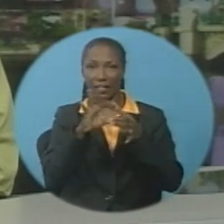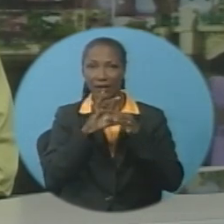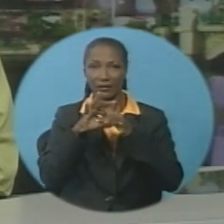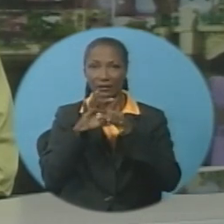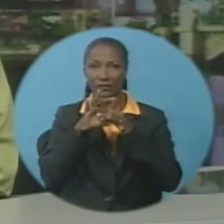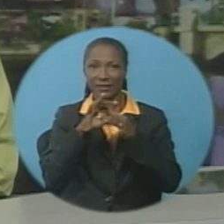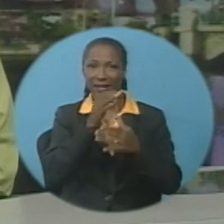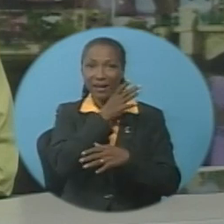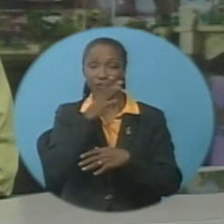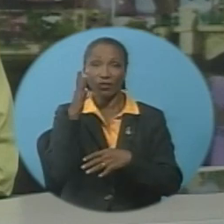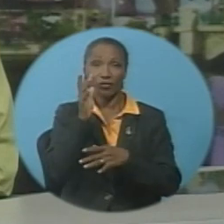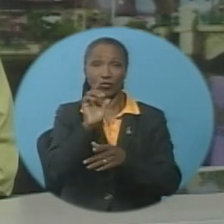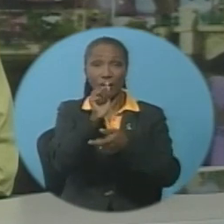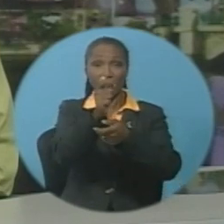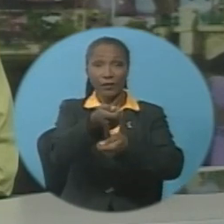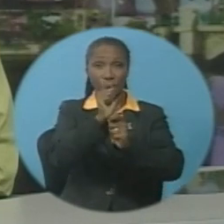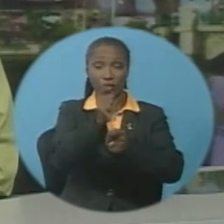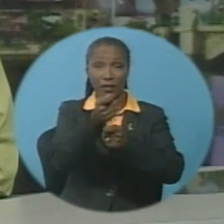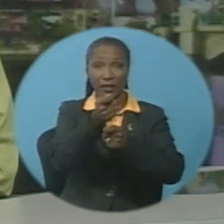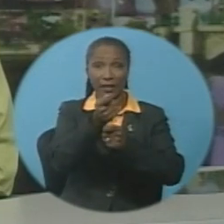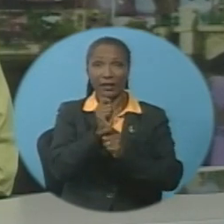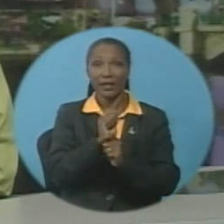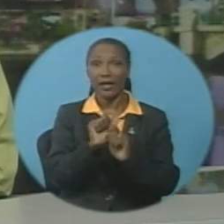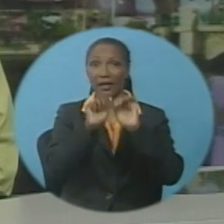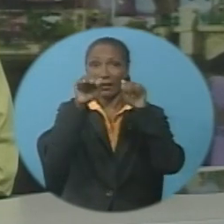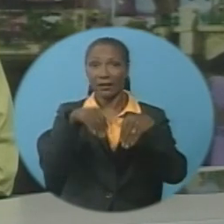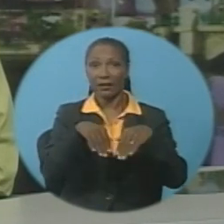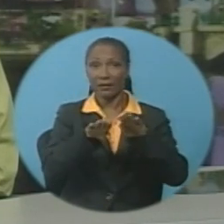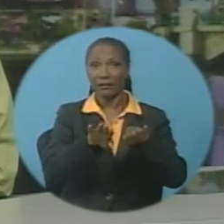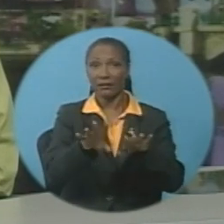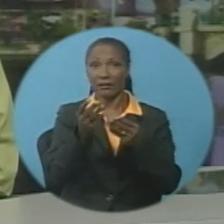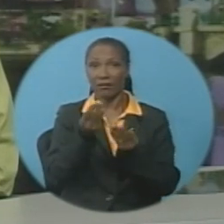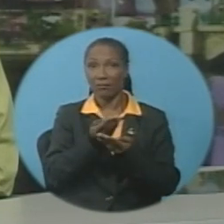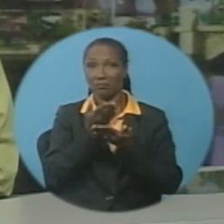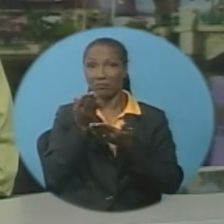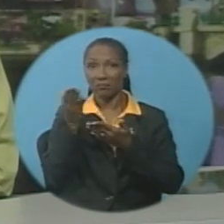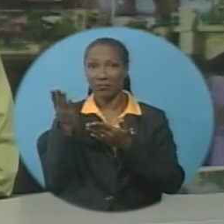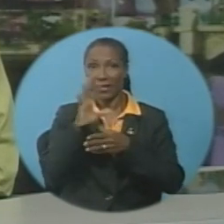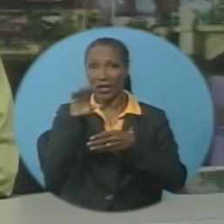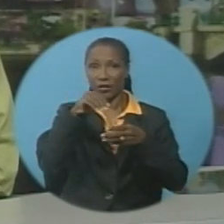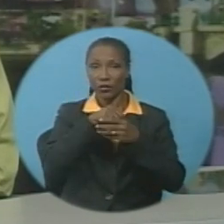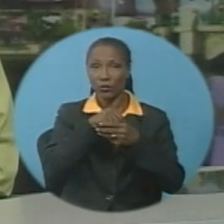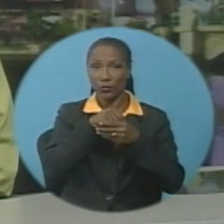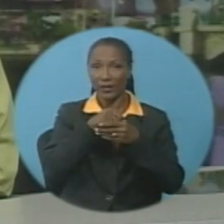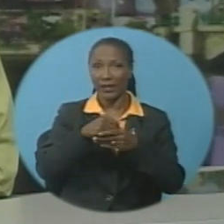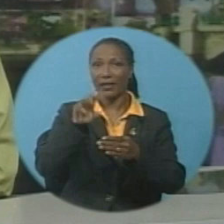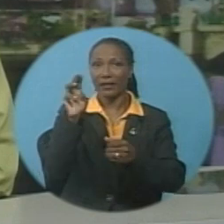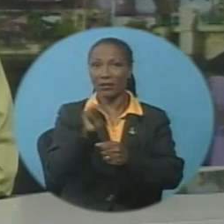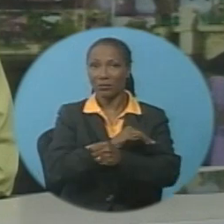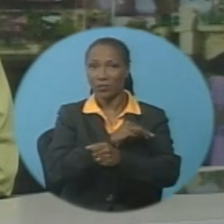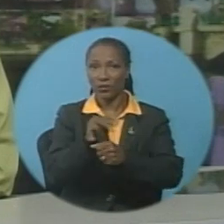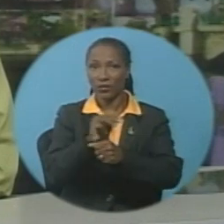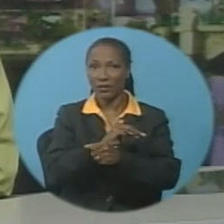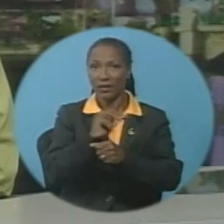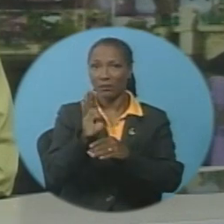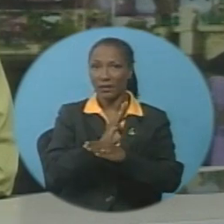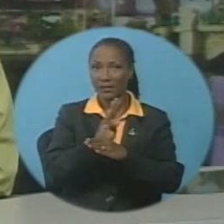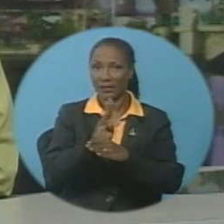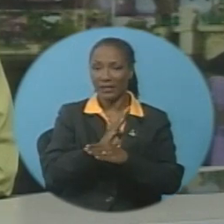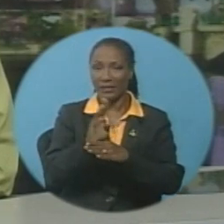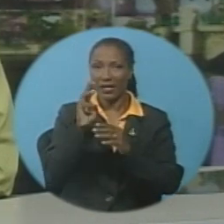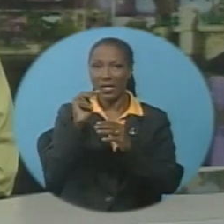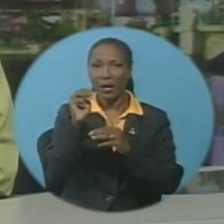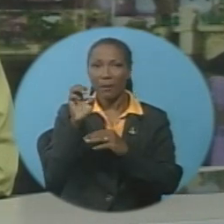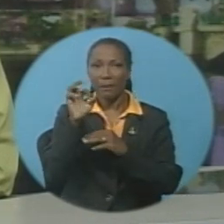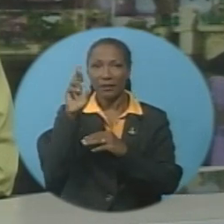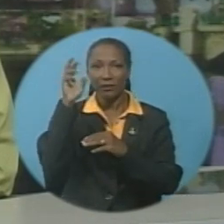agriculture, fishing and marine products and services, including the entertainment industry. Mr. Stuart says the growth